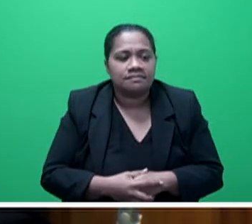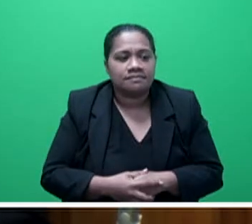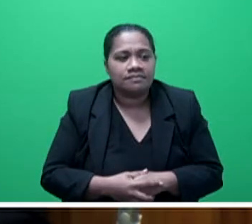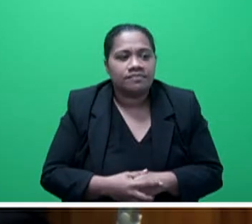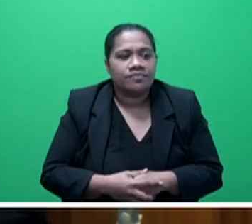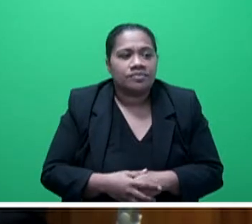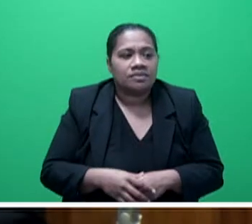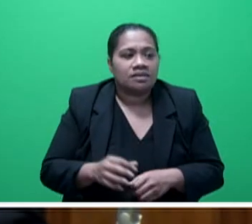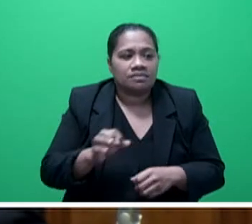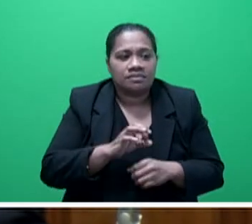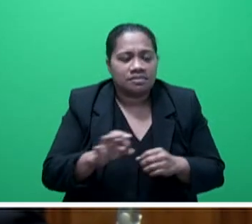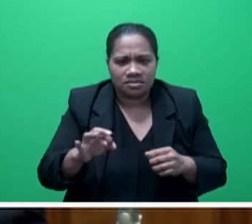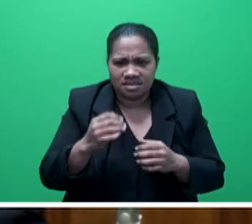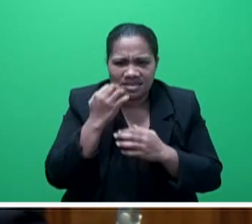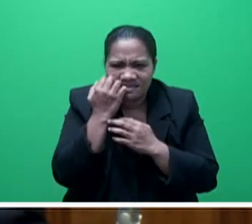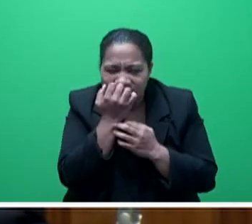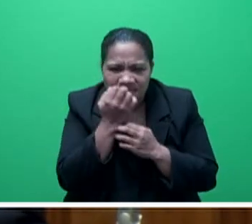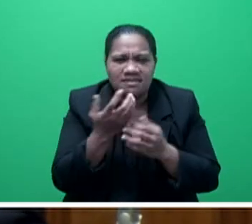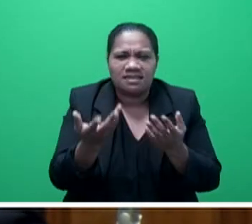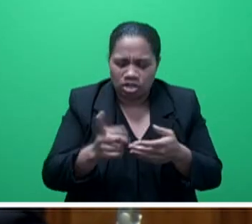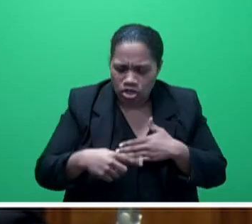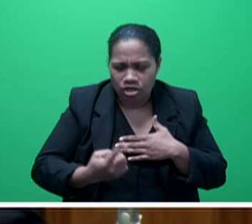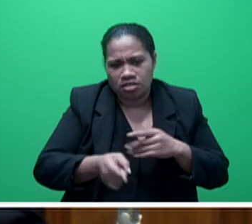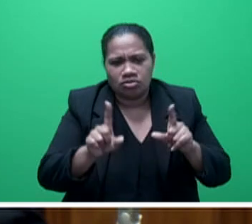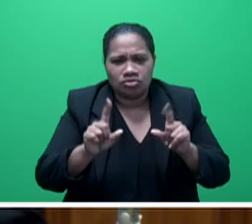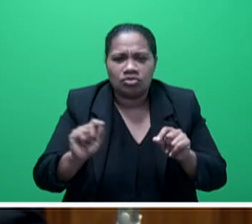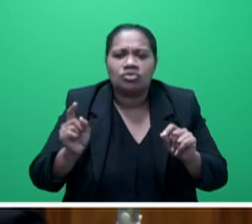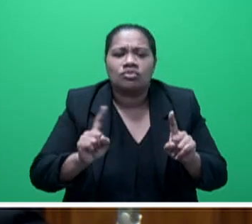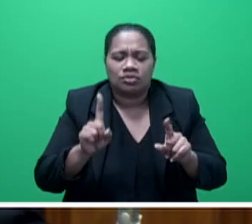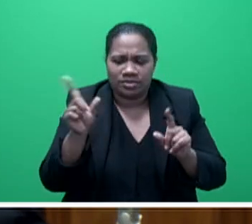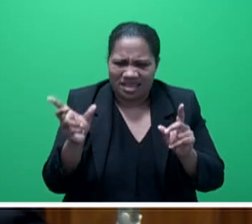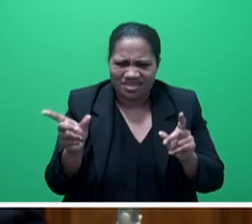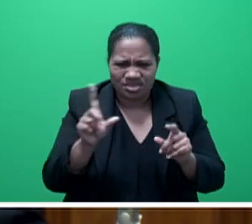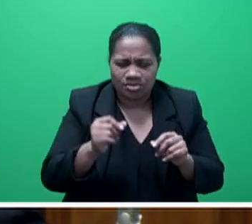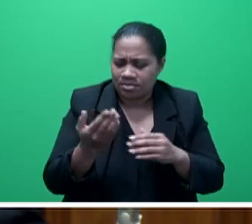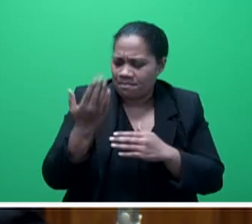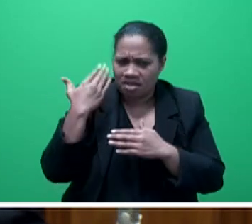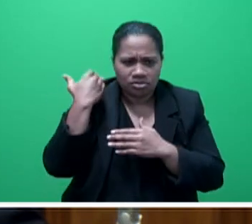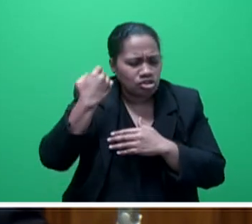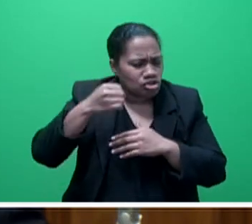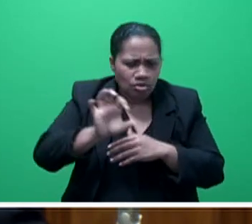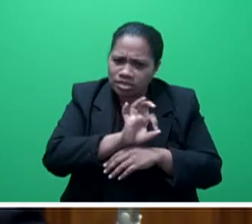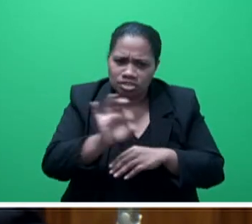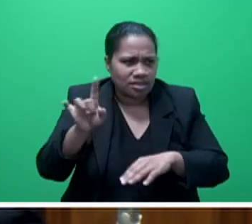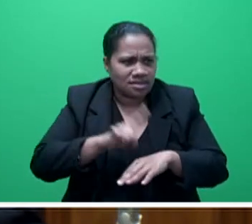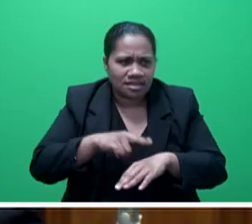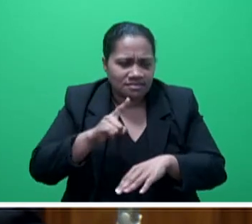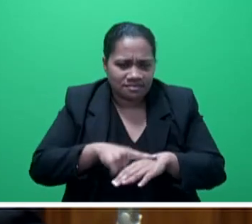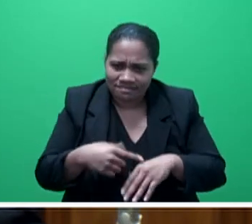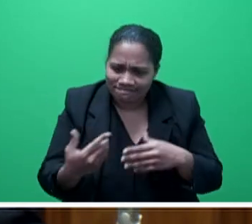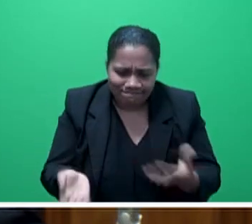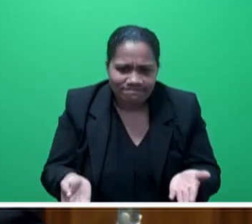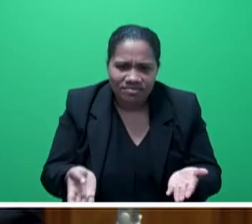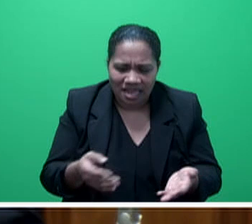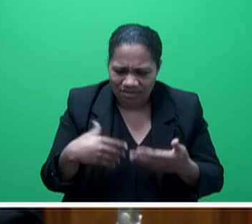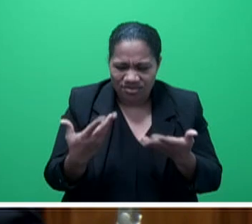our fingernails and rant and rave and continue to do as we have done in the past. No, this is not the time for austerity, as was